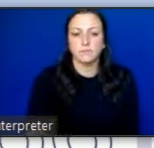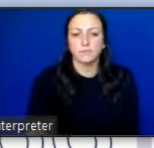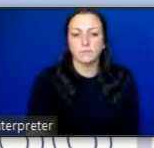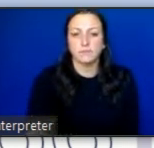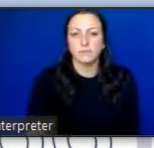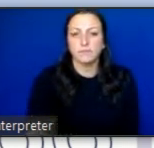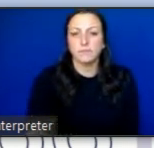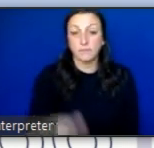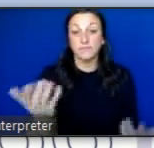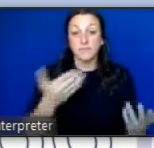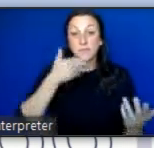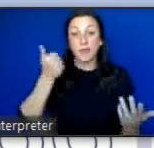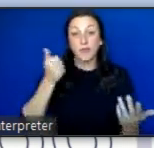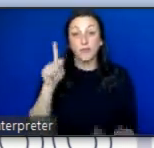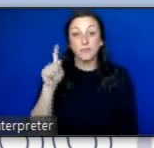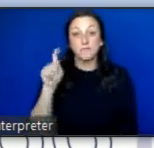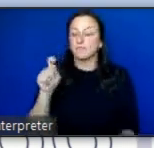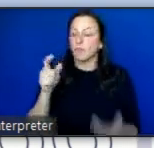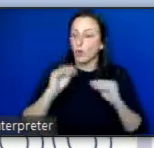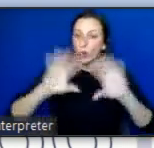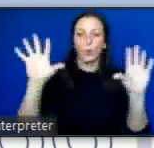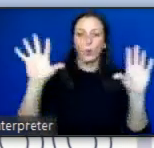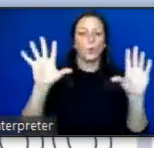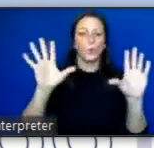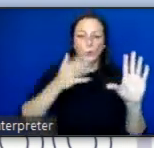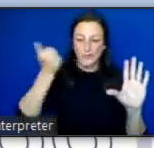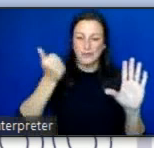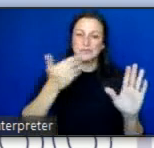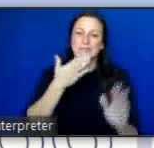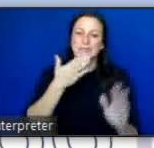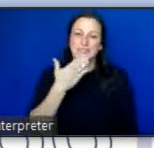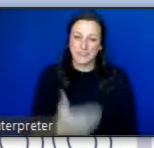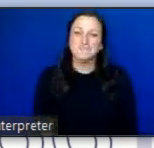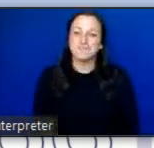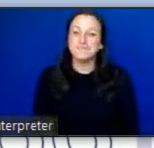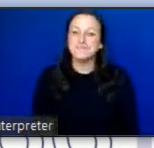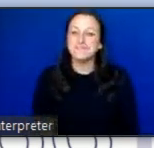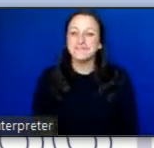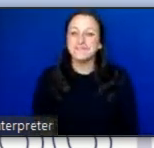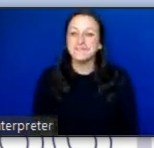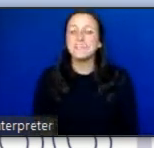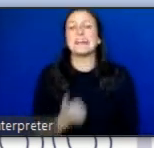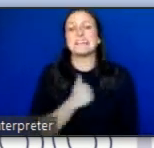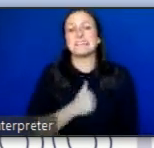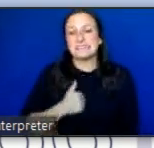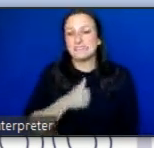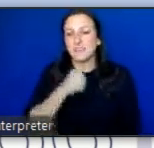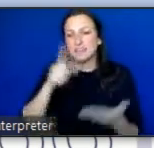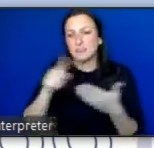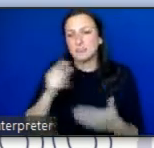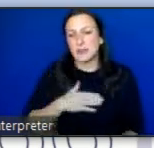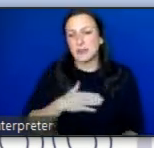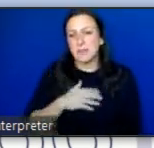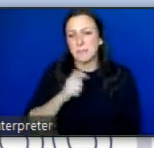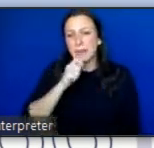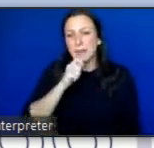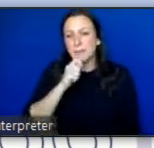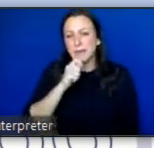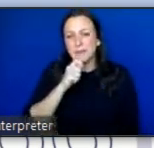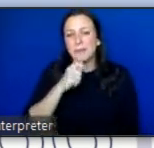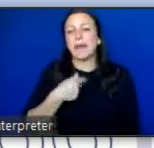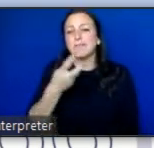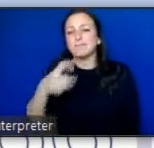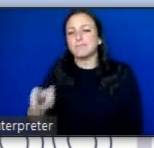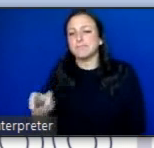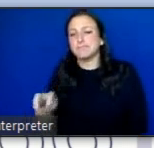Does this seem better? Oh, that's so much better. Thank you. Apologies that I hadn't checked out my microphone, but it had switched to my